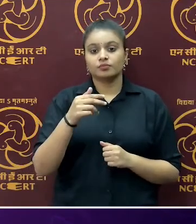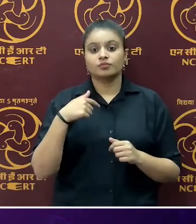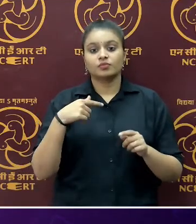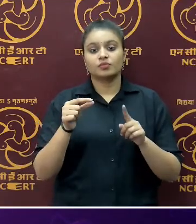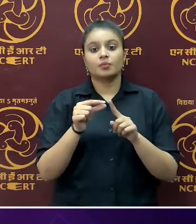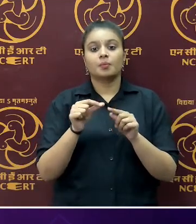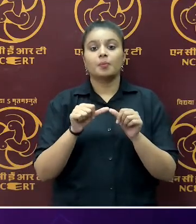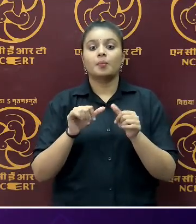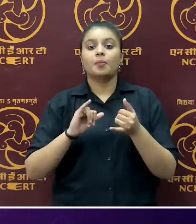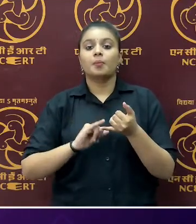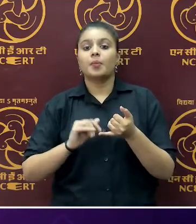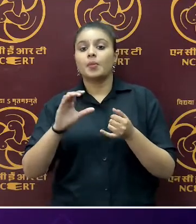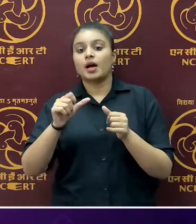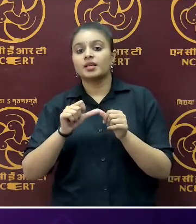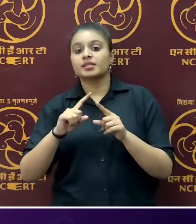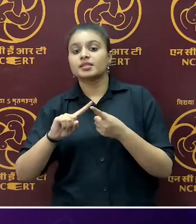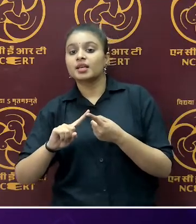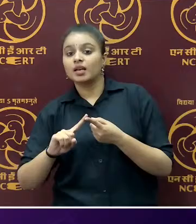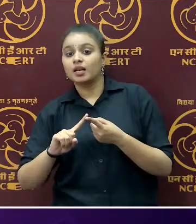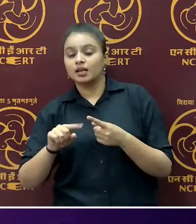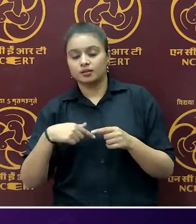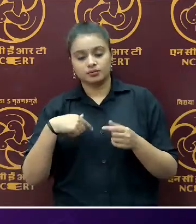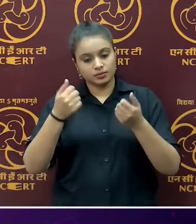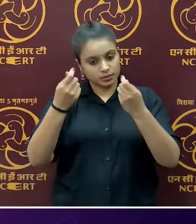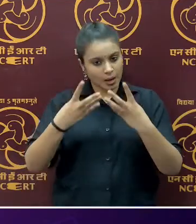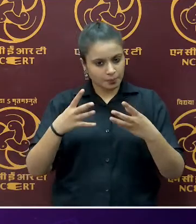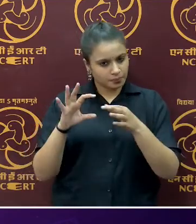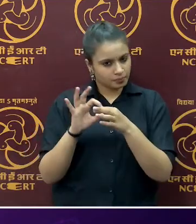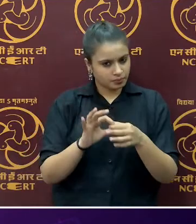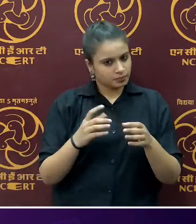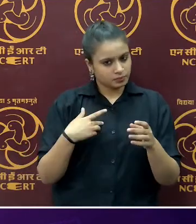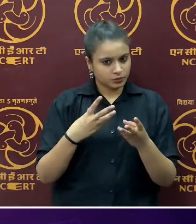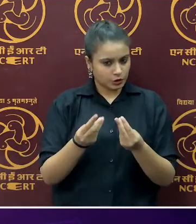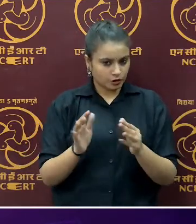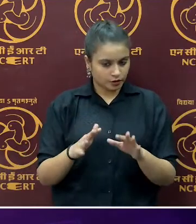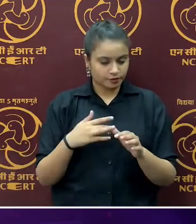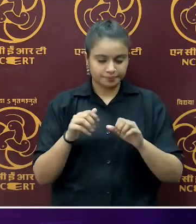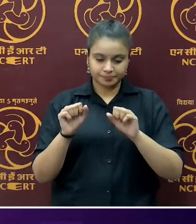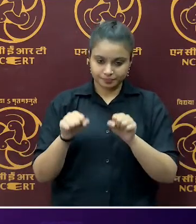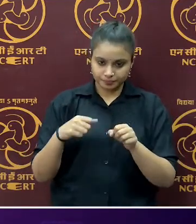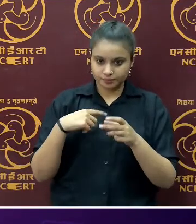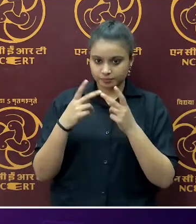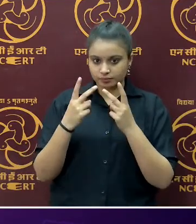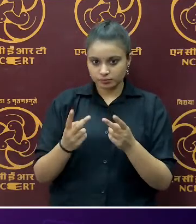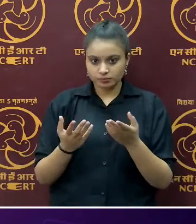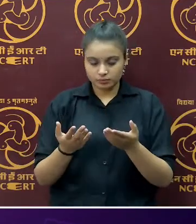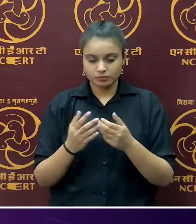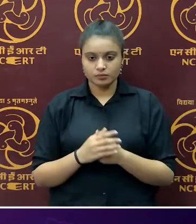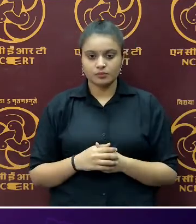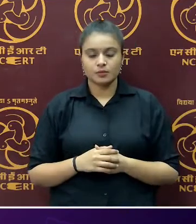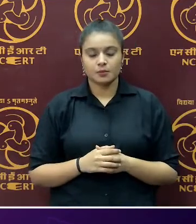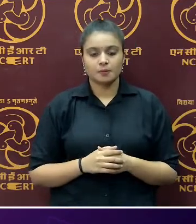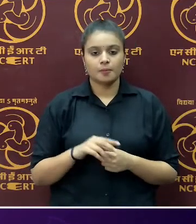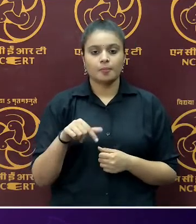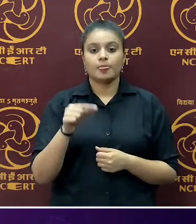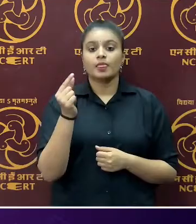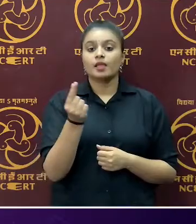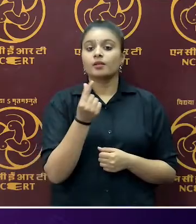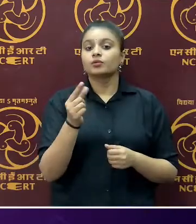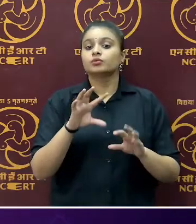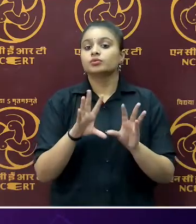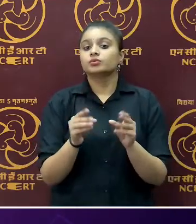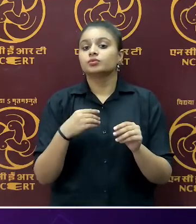Pascal. Okay. Ma'am, can we have some numericals also? Yes. So we'll just see how do we use this